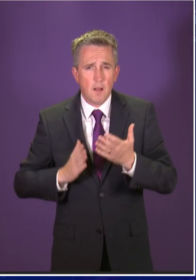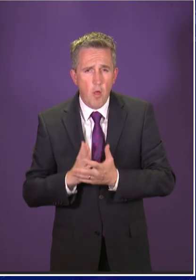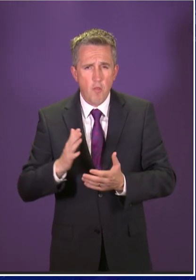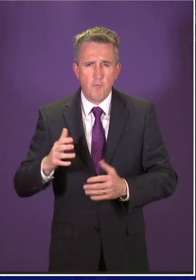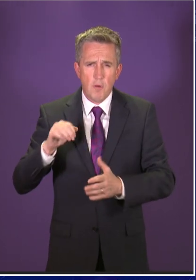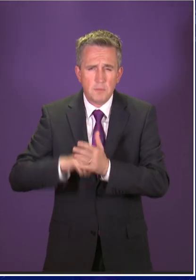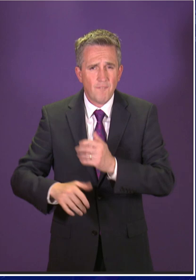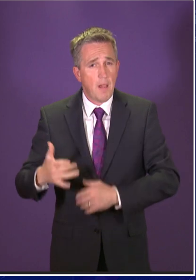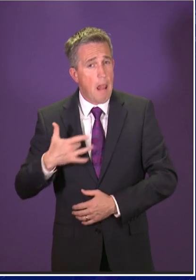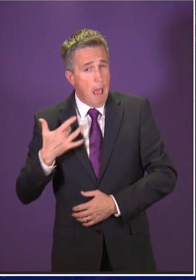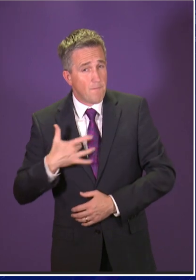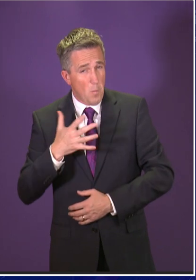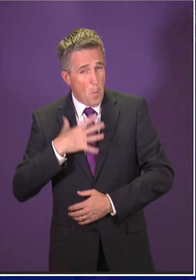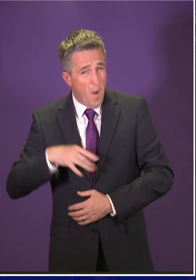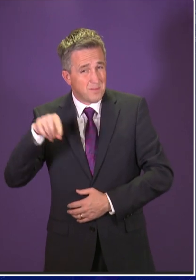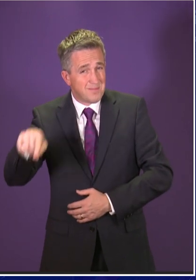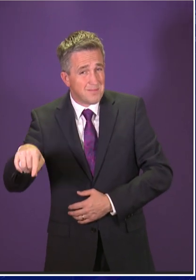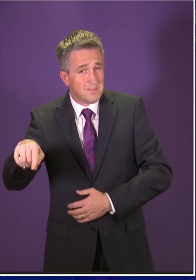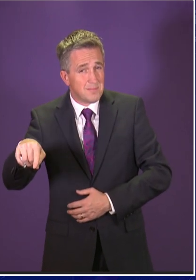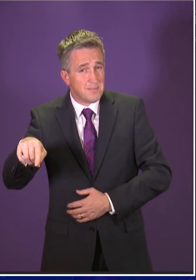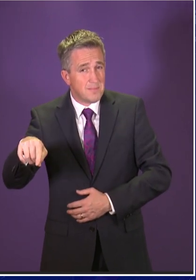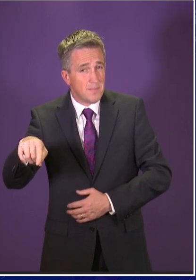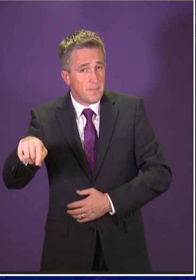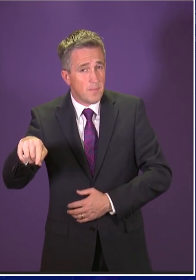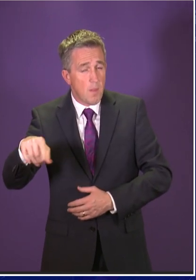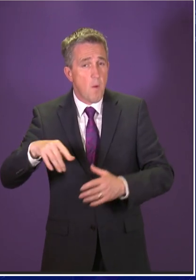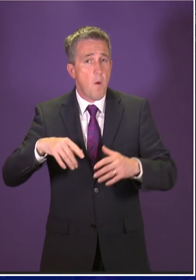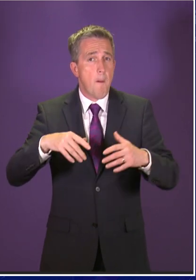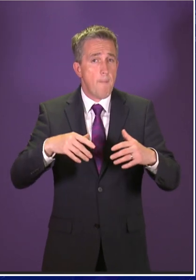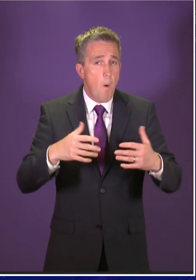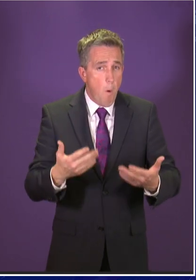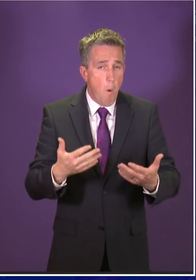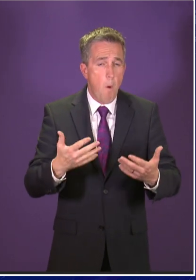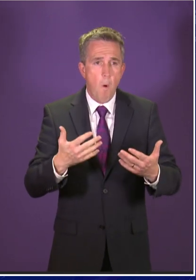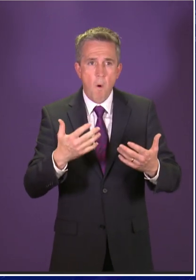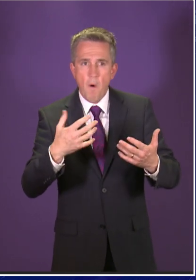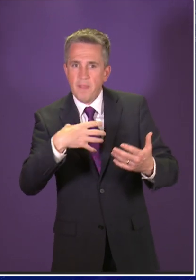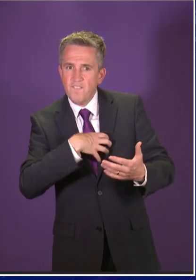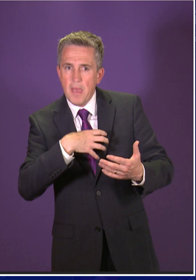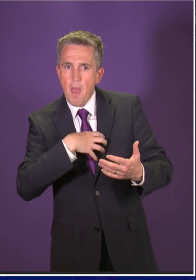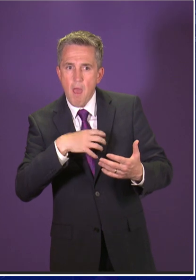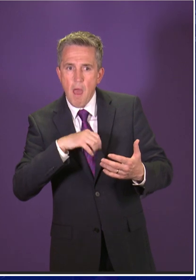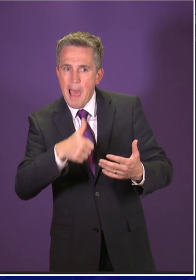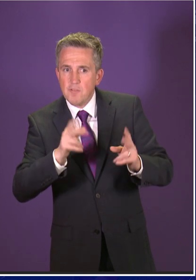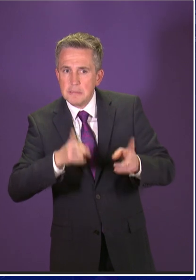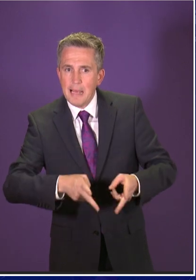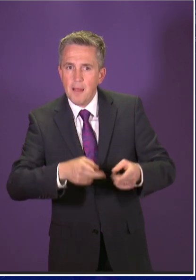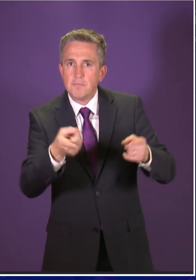life, but that the dread of something after death,